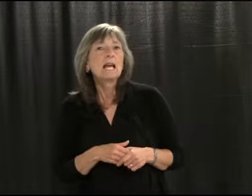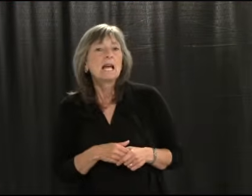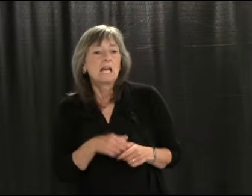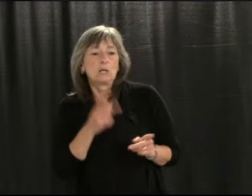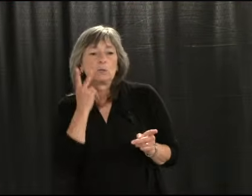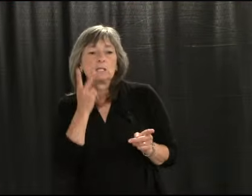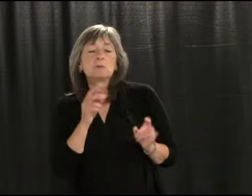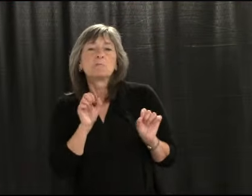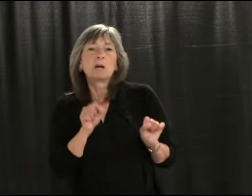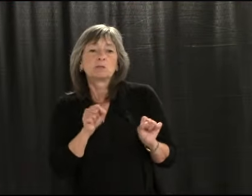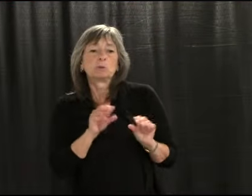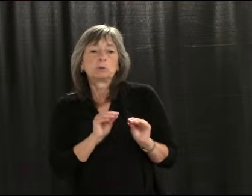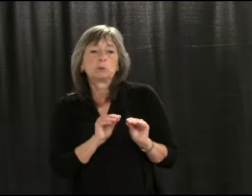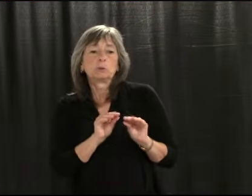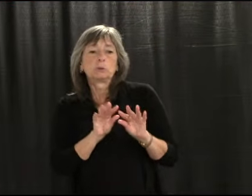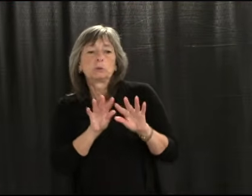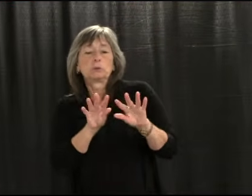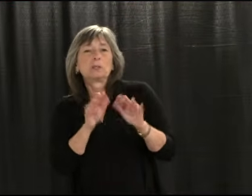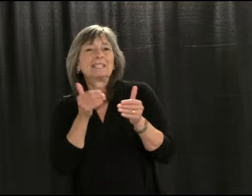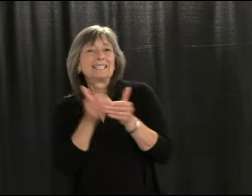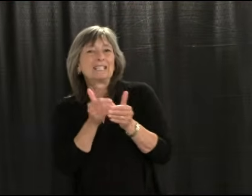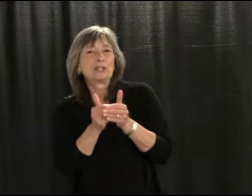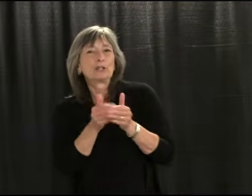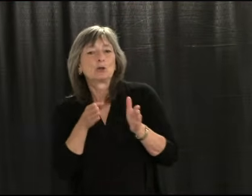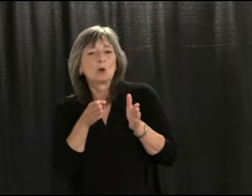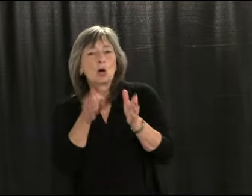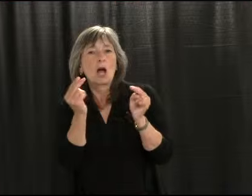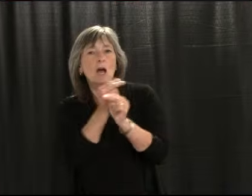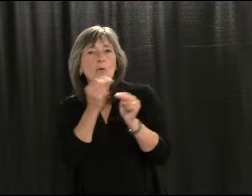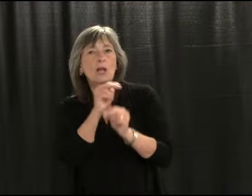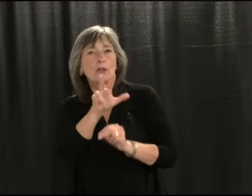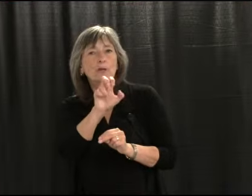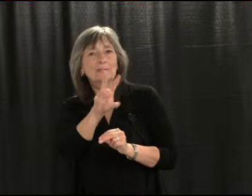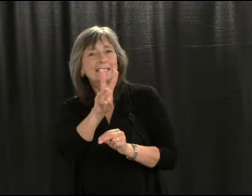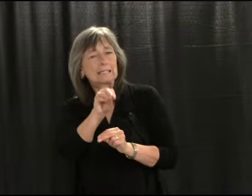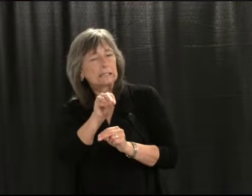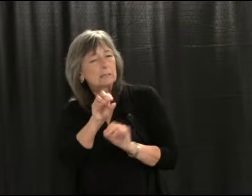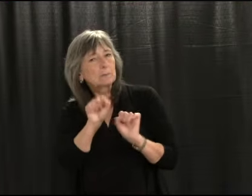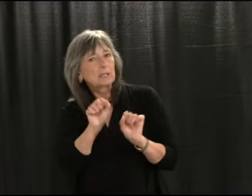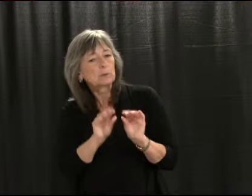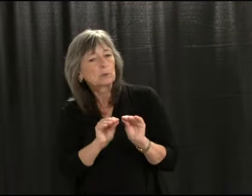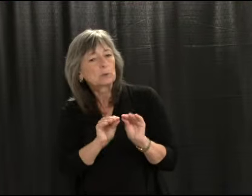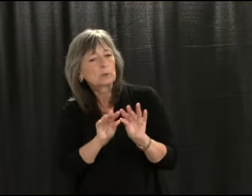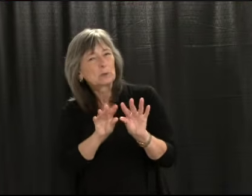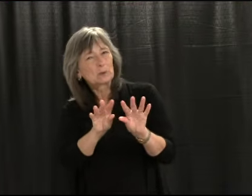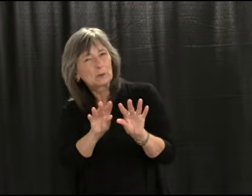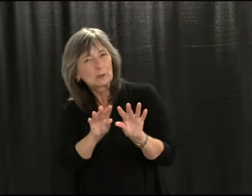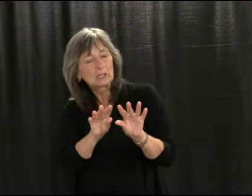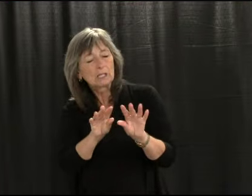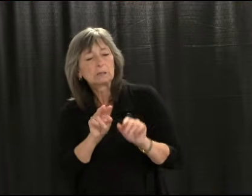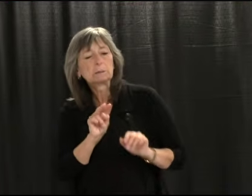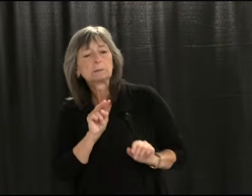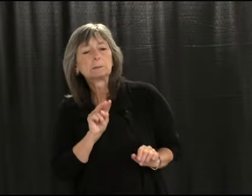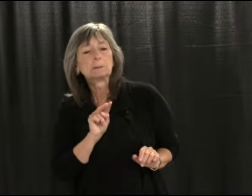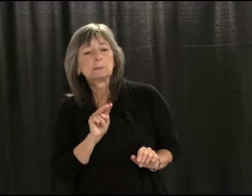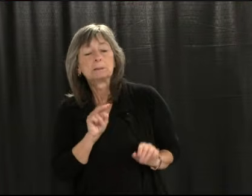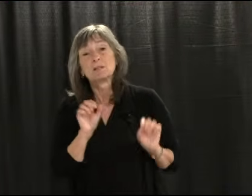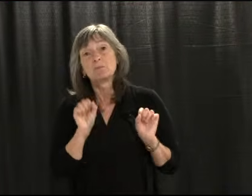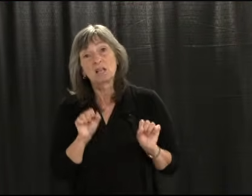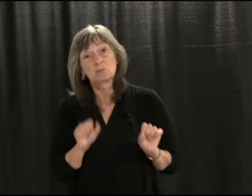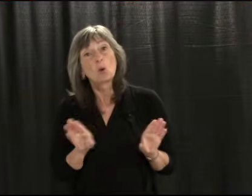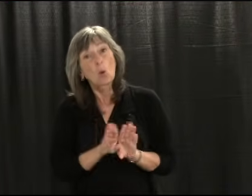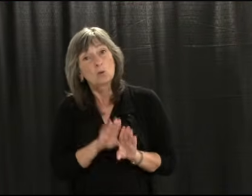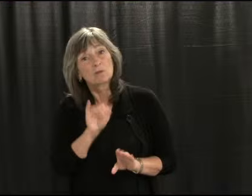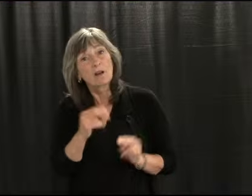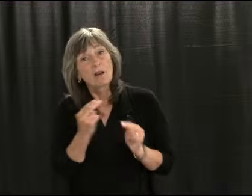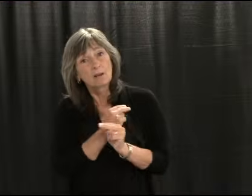the fire to spread towards Route 360 today. And as we've been monitoring all week, there is an increased possibility that that highway may need to be